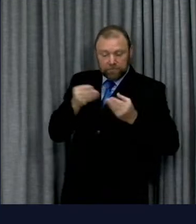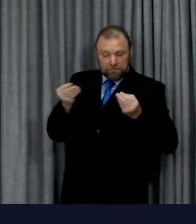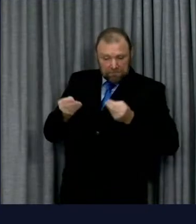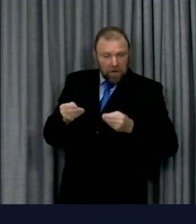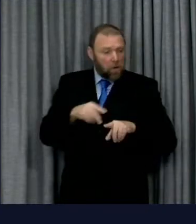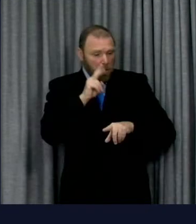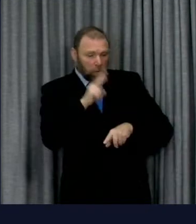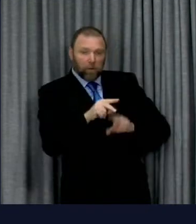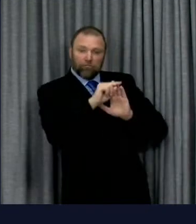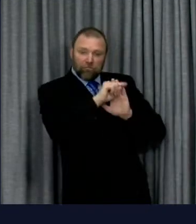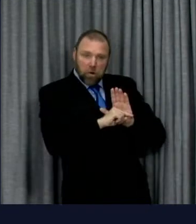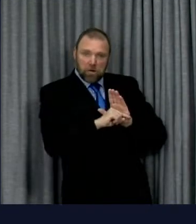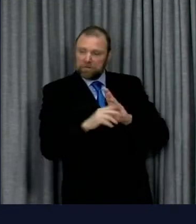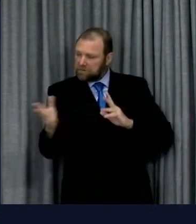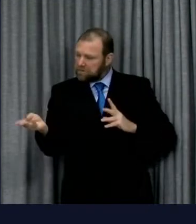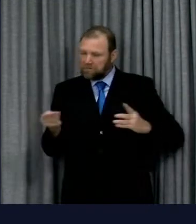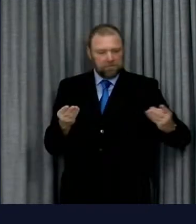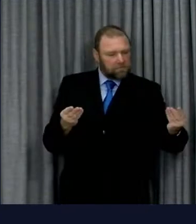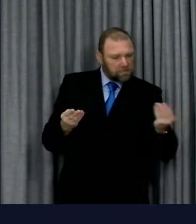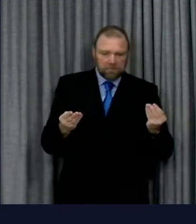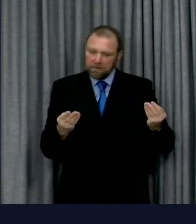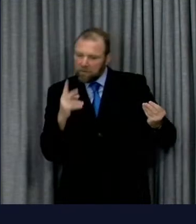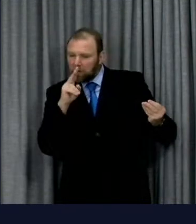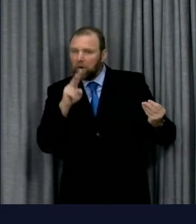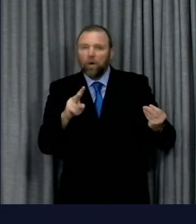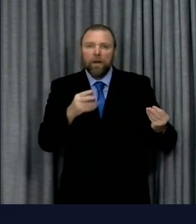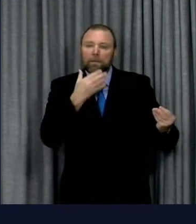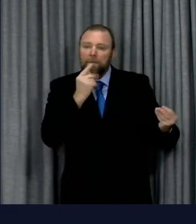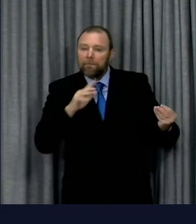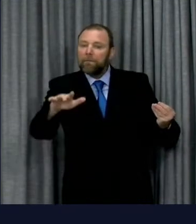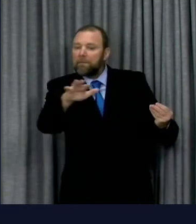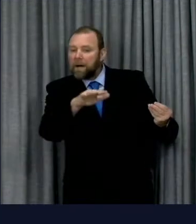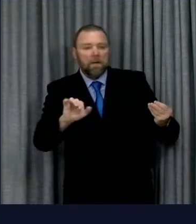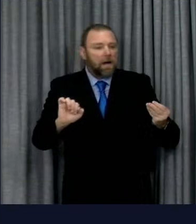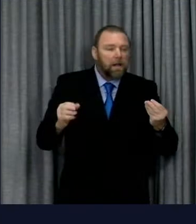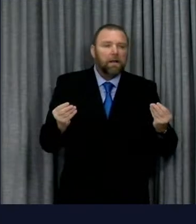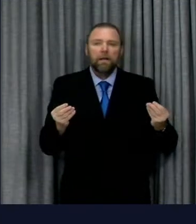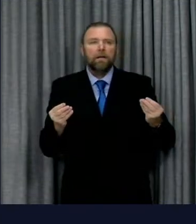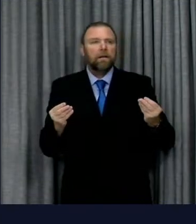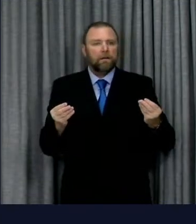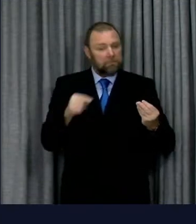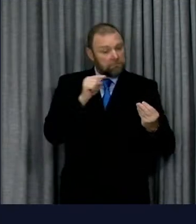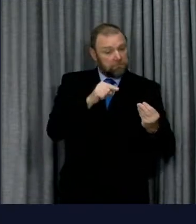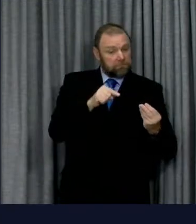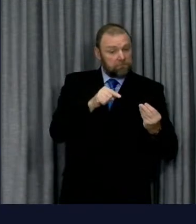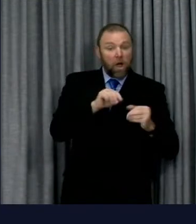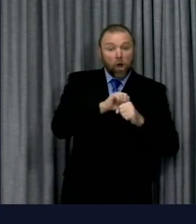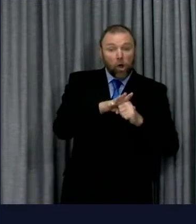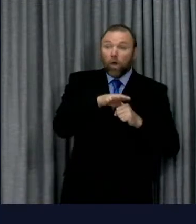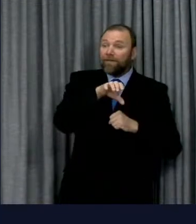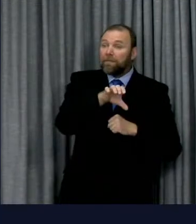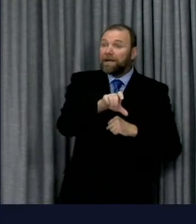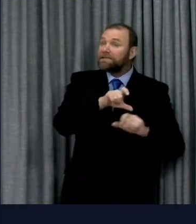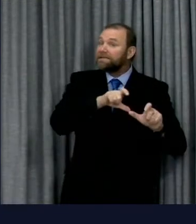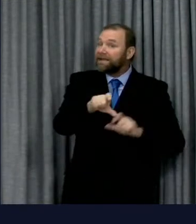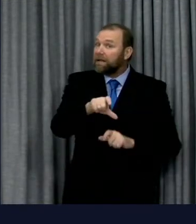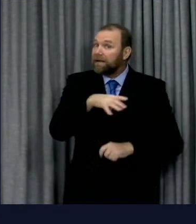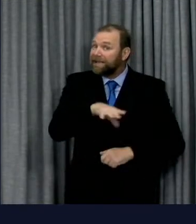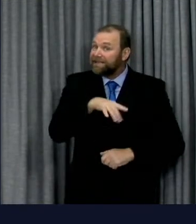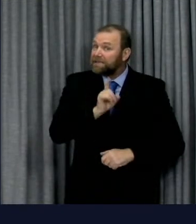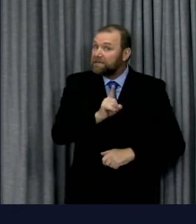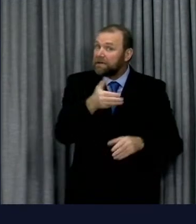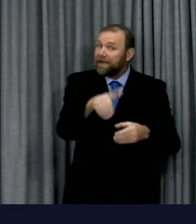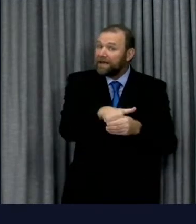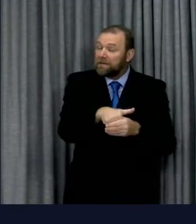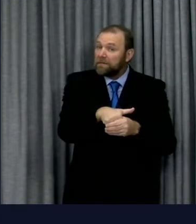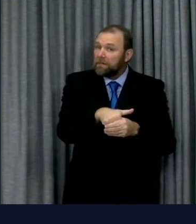be, given the public health position in Wales, is the COVID pass still a necessary and important part of our defences? If